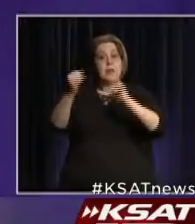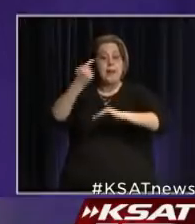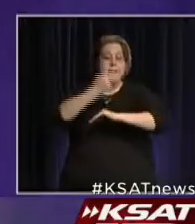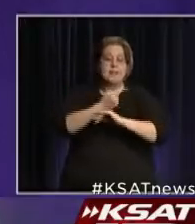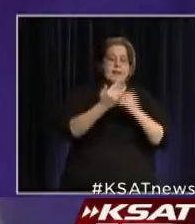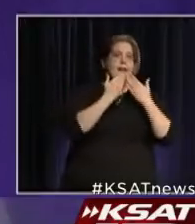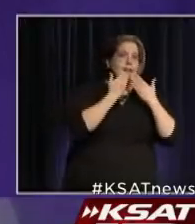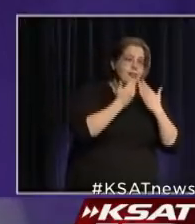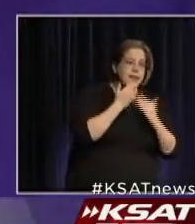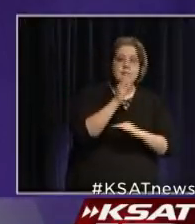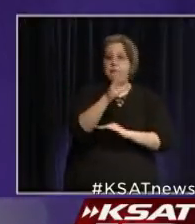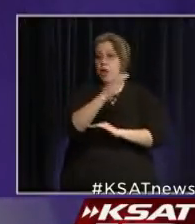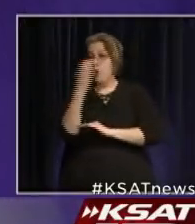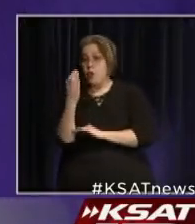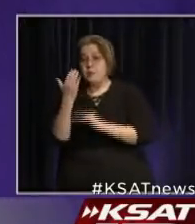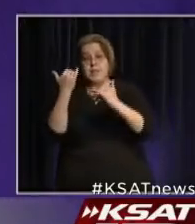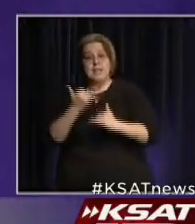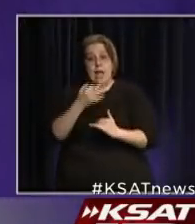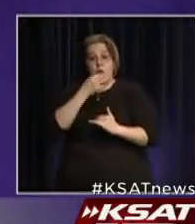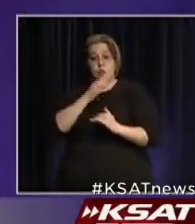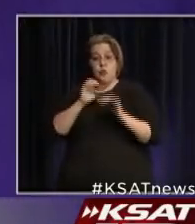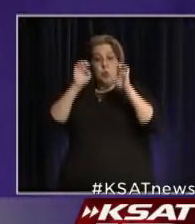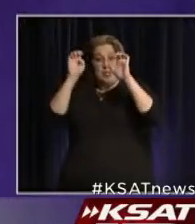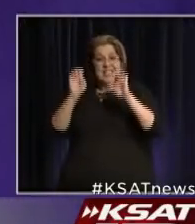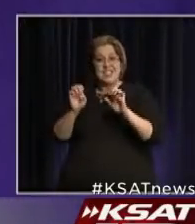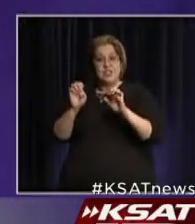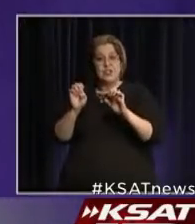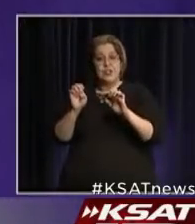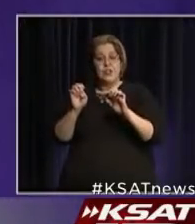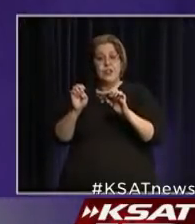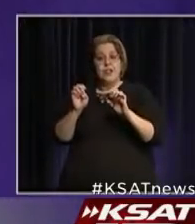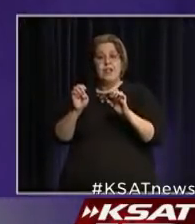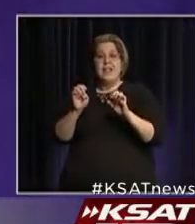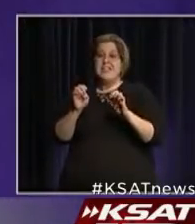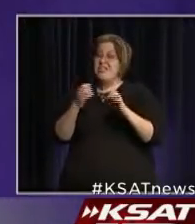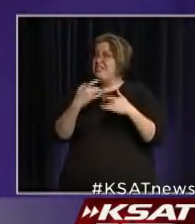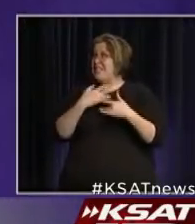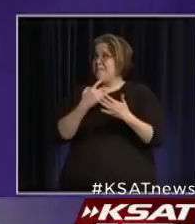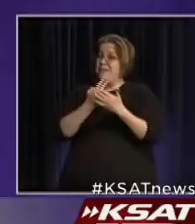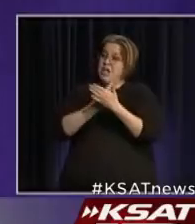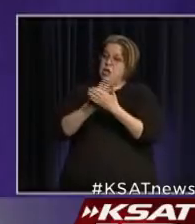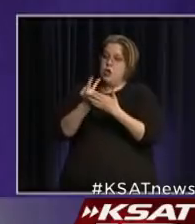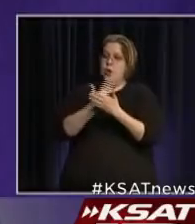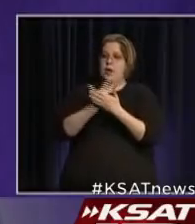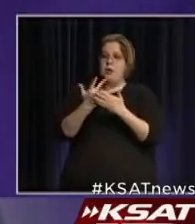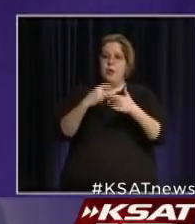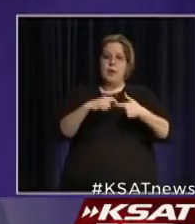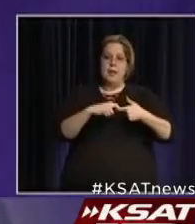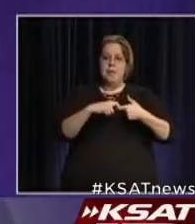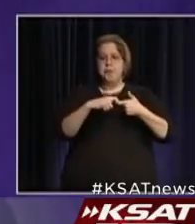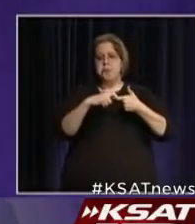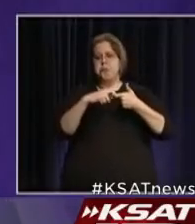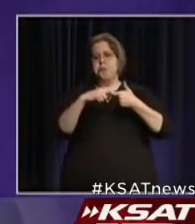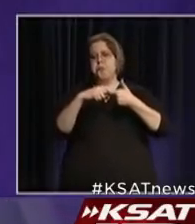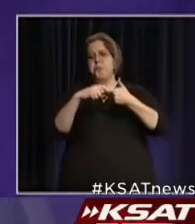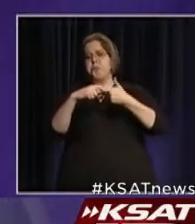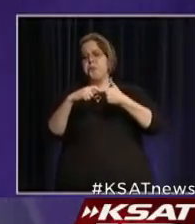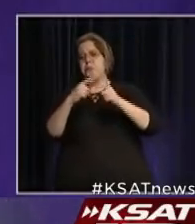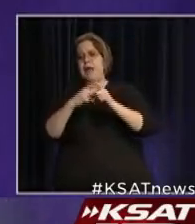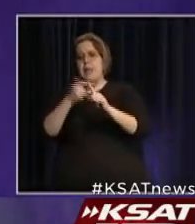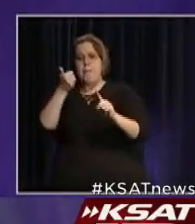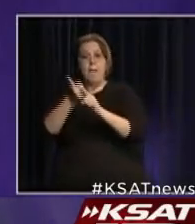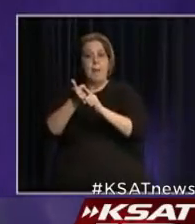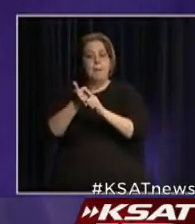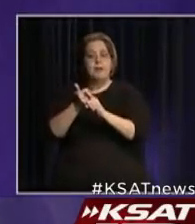Thanksgiving, Christmas, now we're coming up on Easter, that there's a 2 or 3 week lag, but 2 or 3 weeks later, we